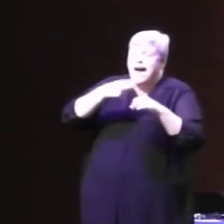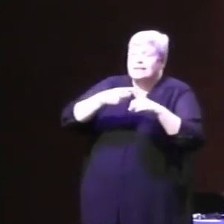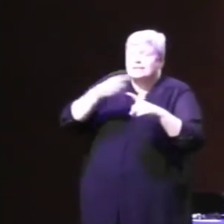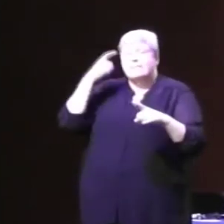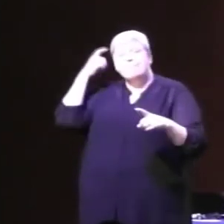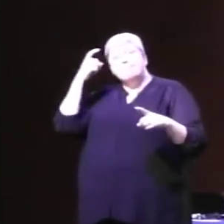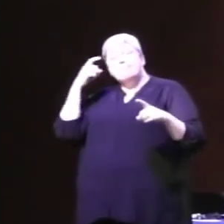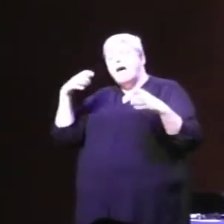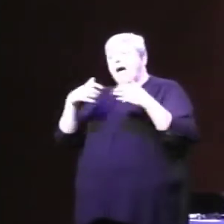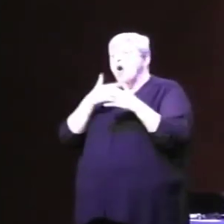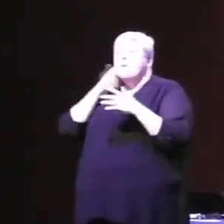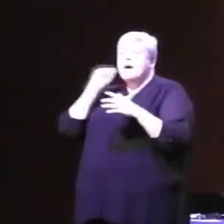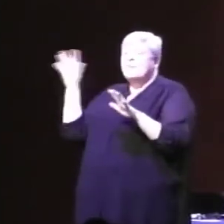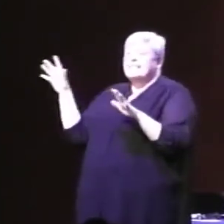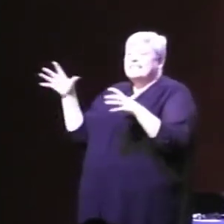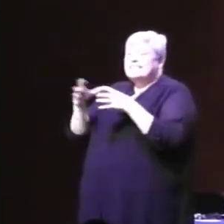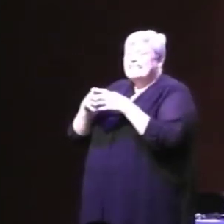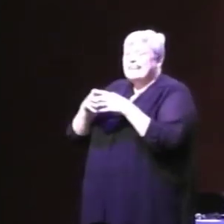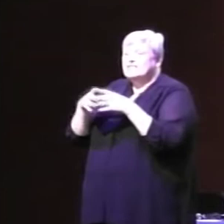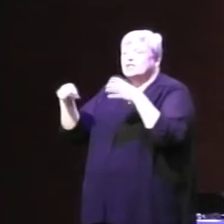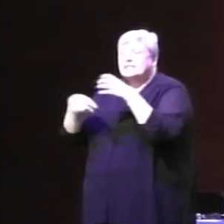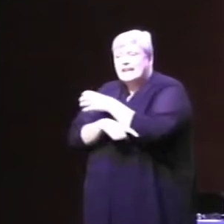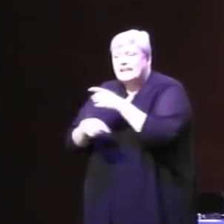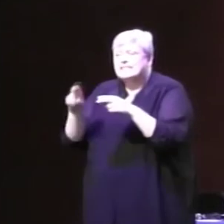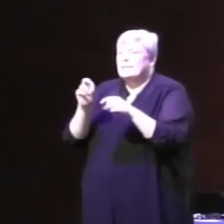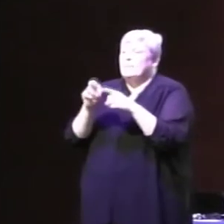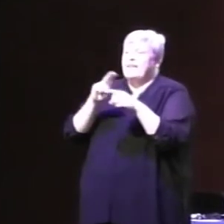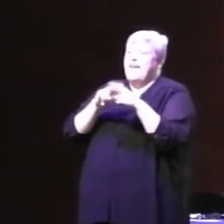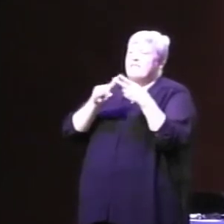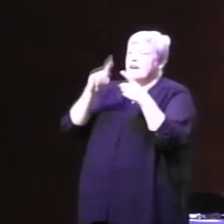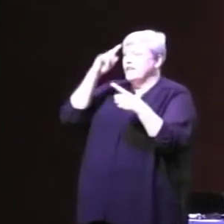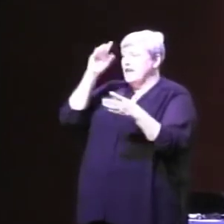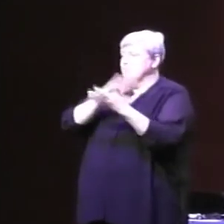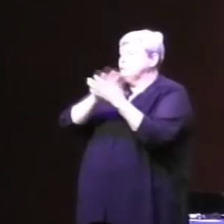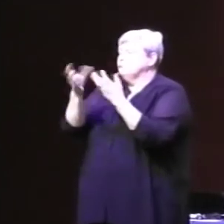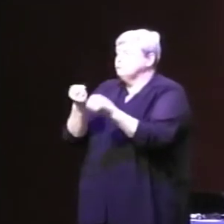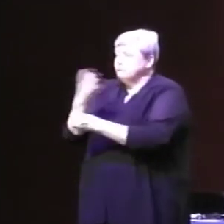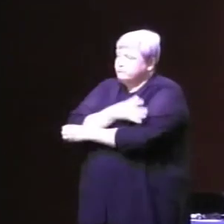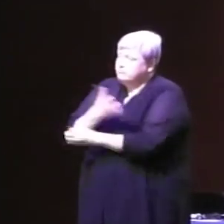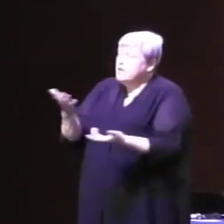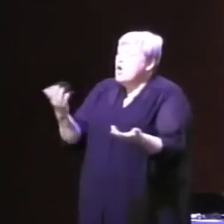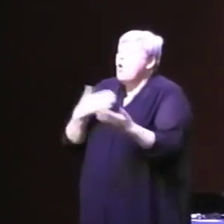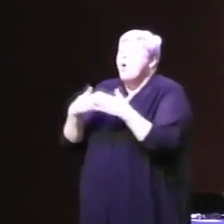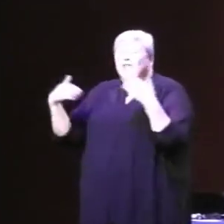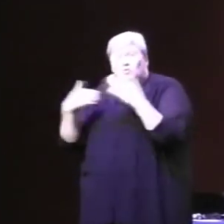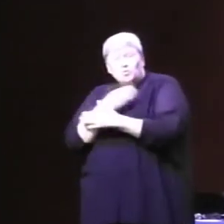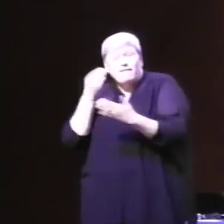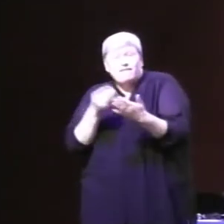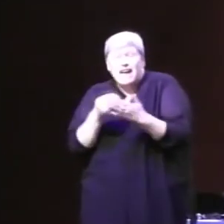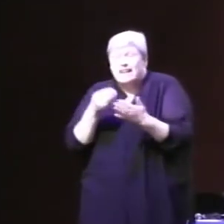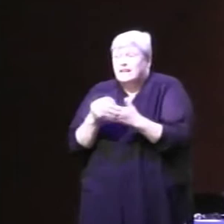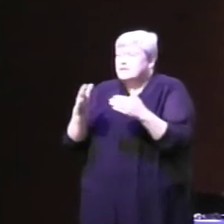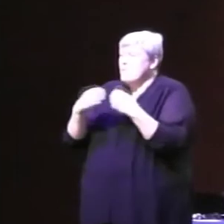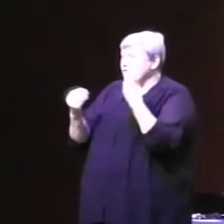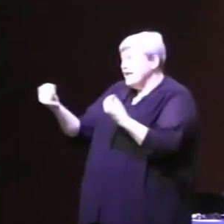how public sector debts such as PFI can be eliminated or refinanced, and a greater flexibility